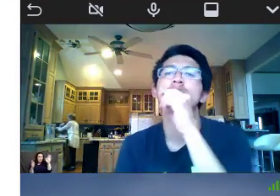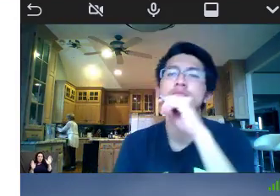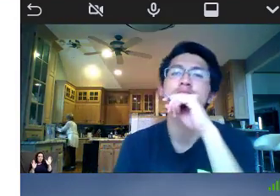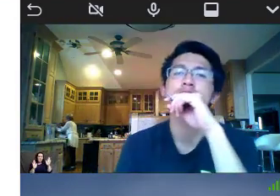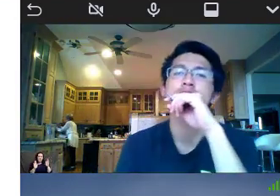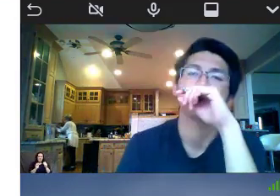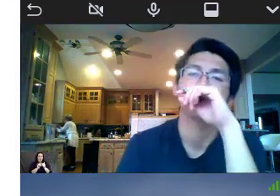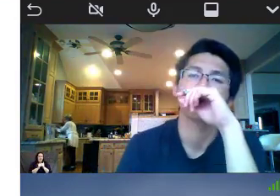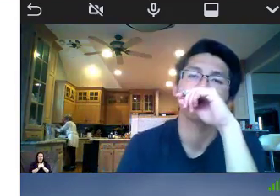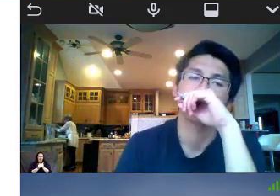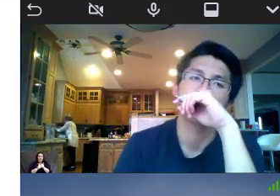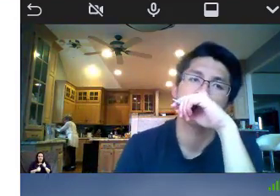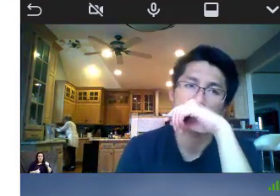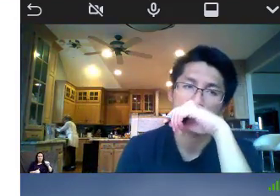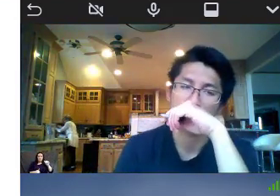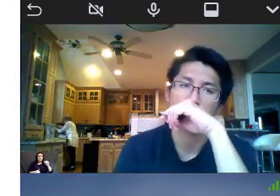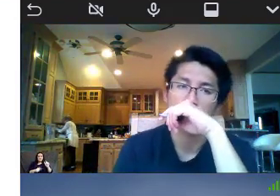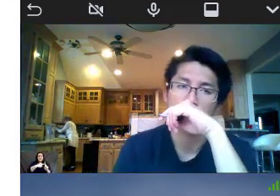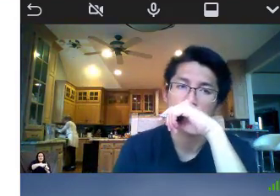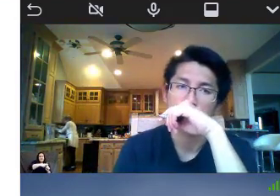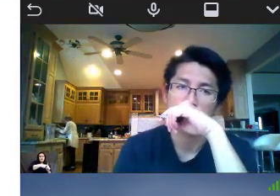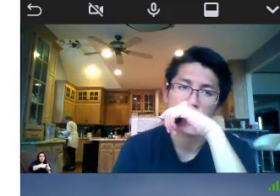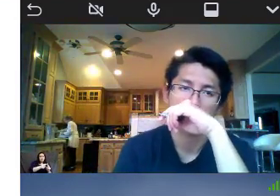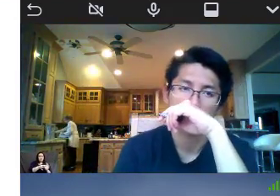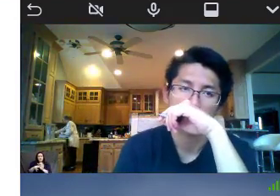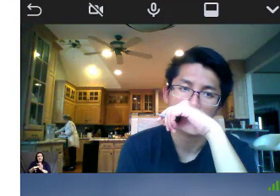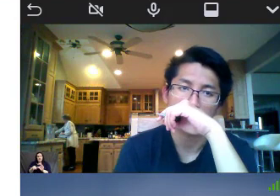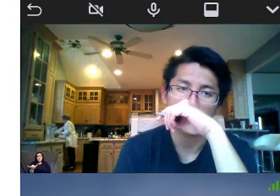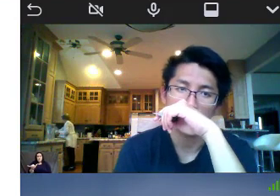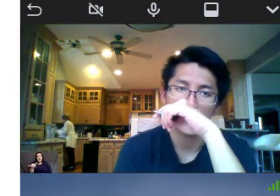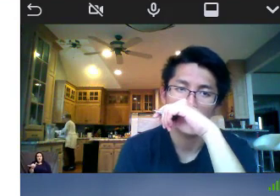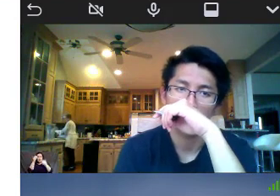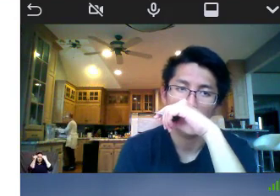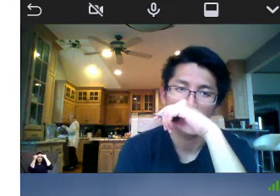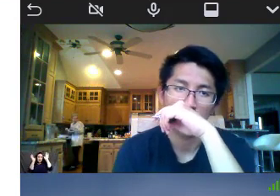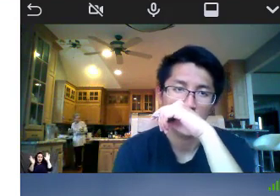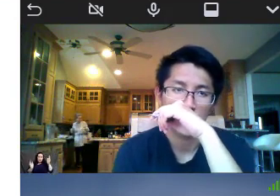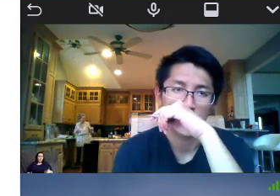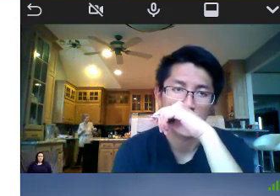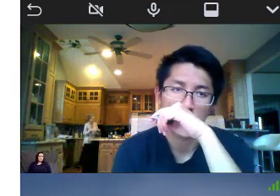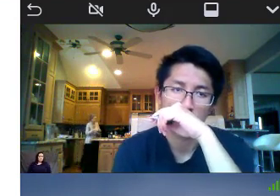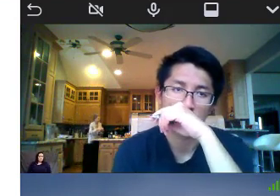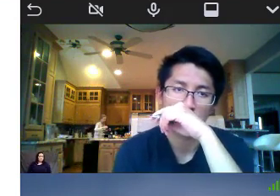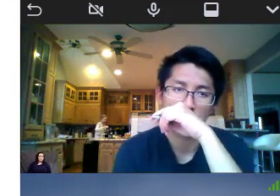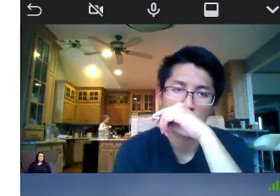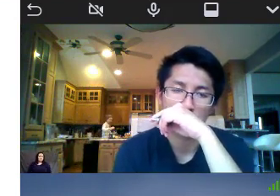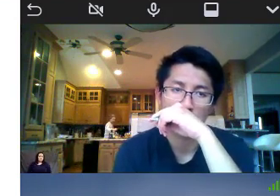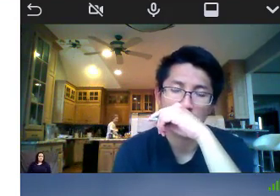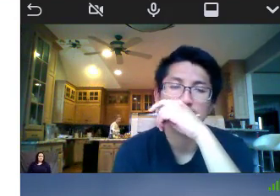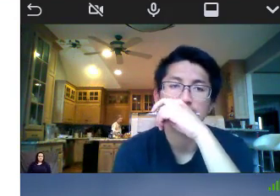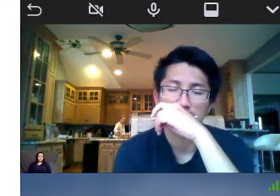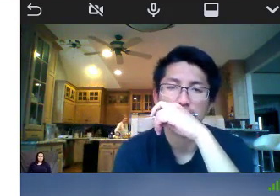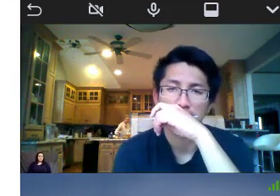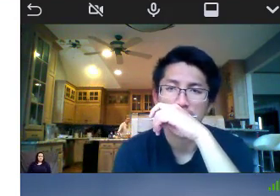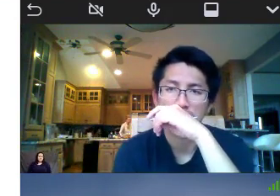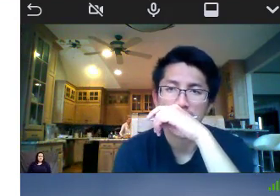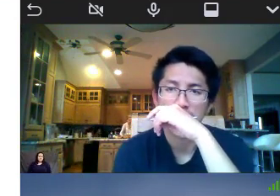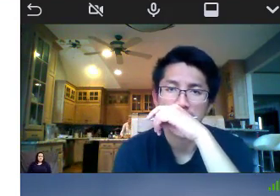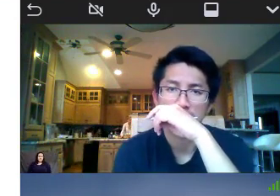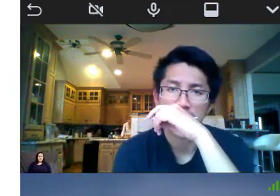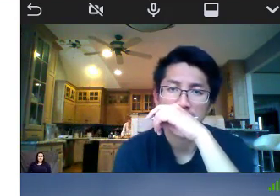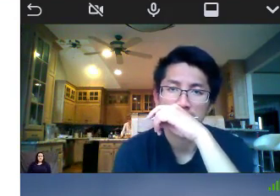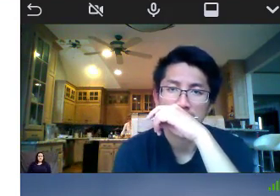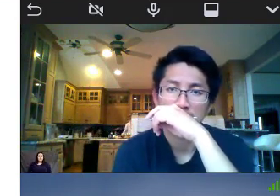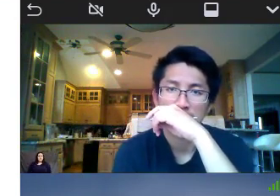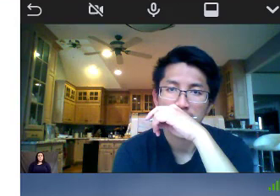y. So we don't know the profile of the temperature in the fluid. So we can sort of start to look at this